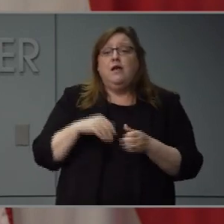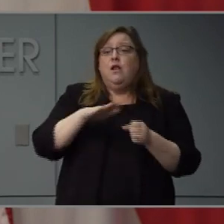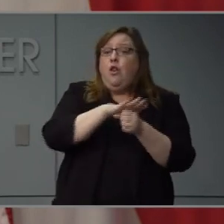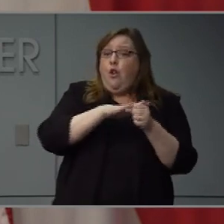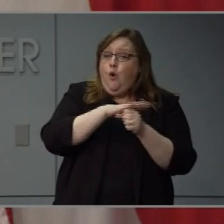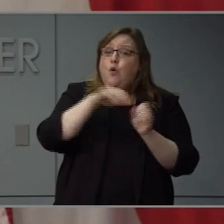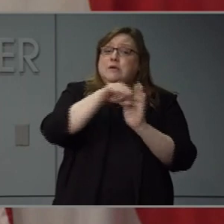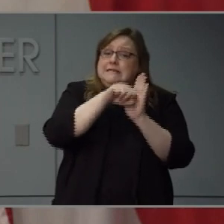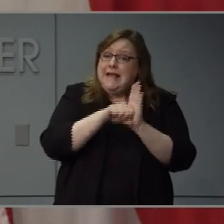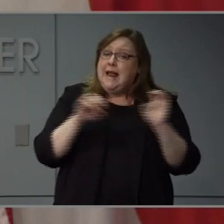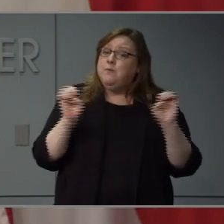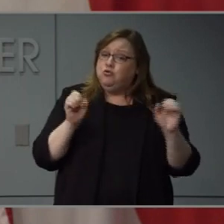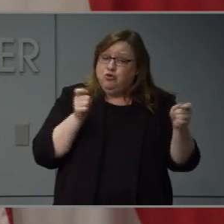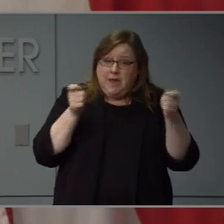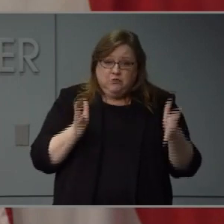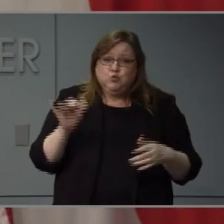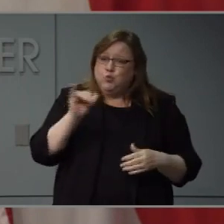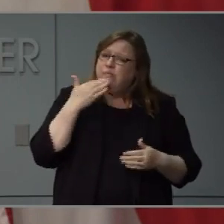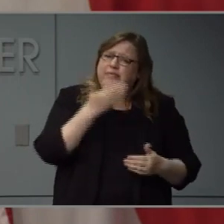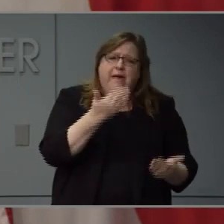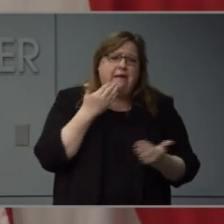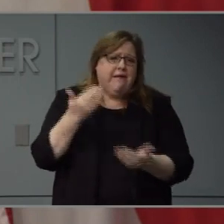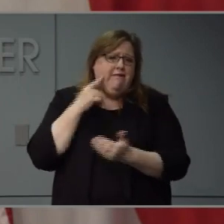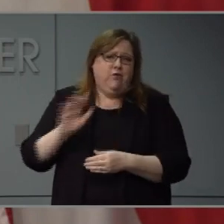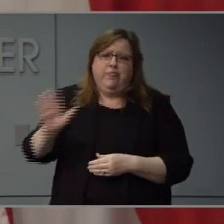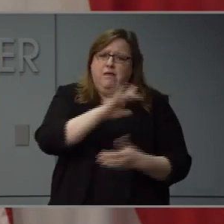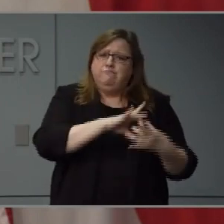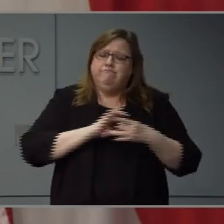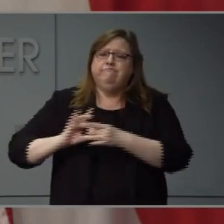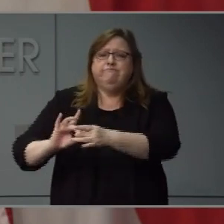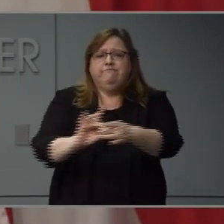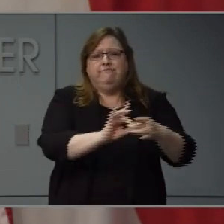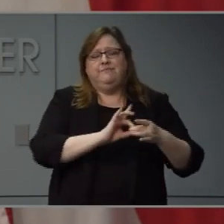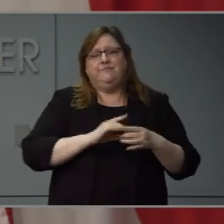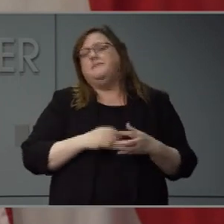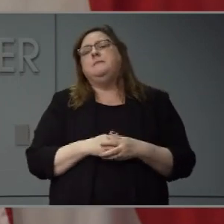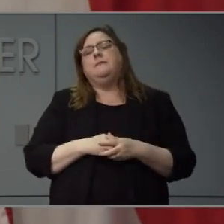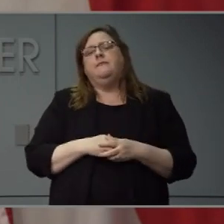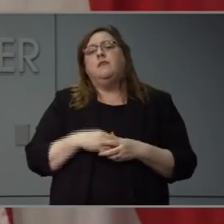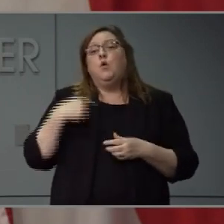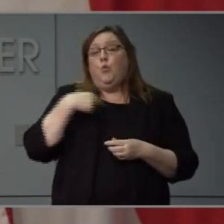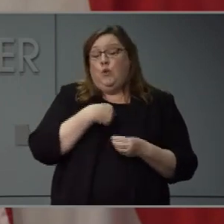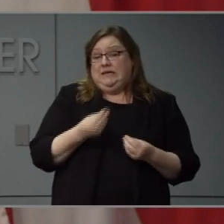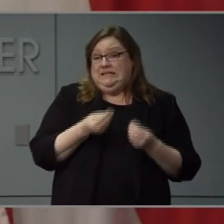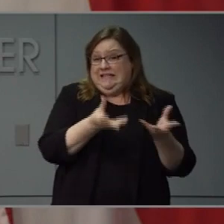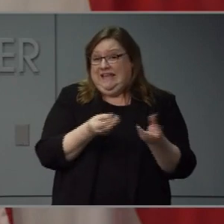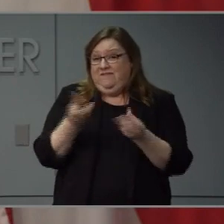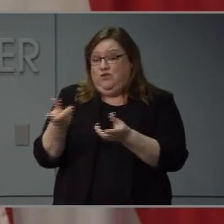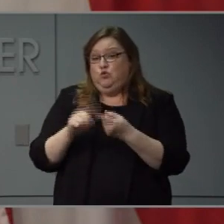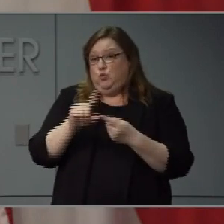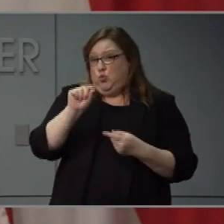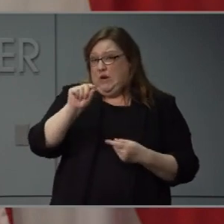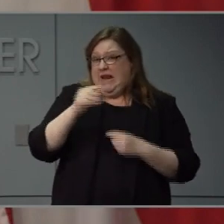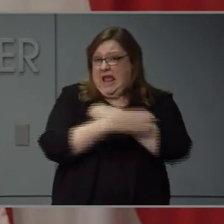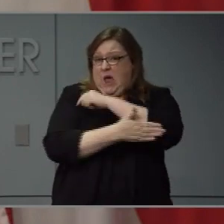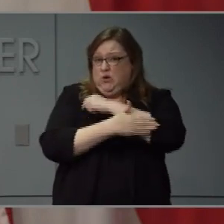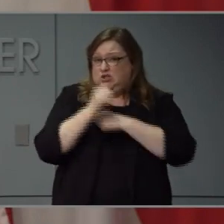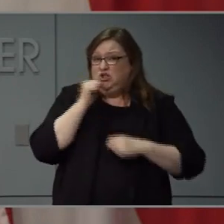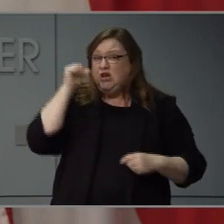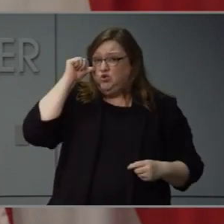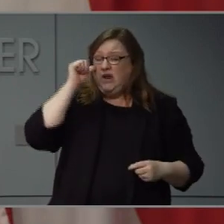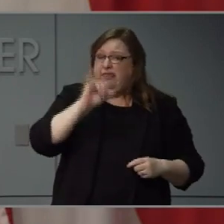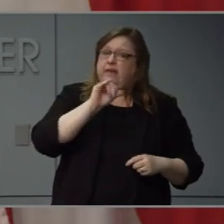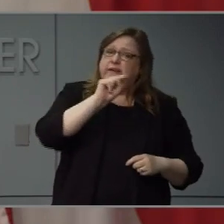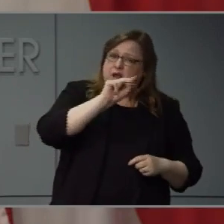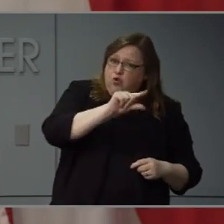obtain personal protective equipment, the National Guard and Civil Air Patrol teams delivered to 20 counties yesterday.